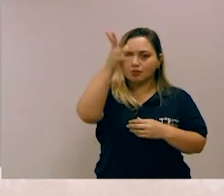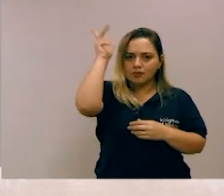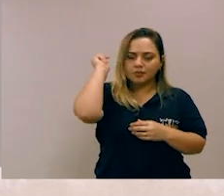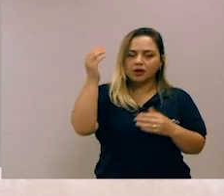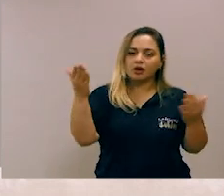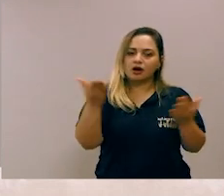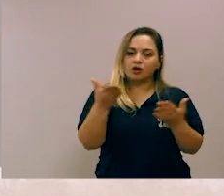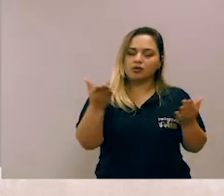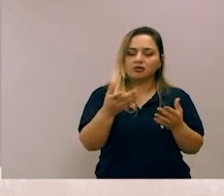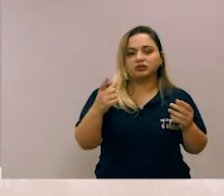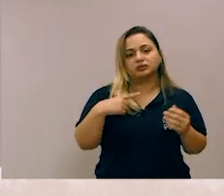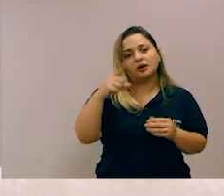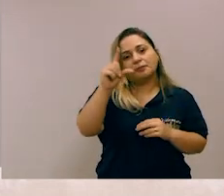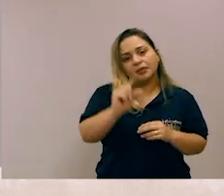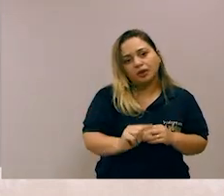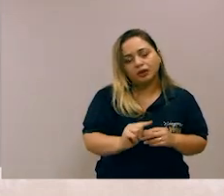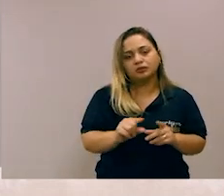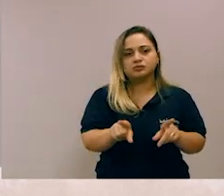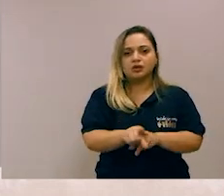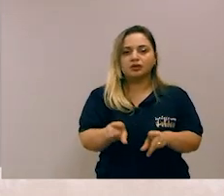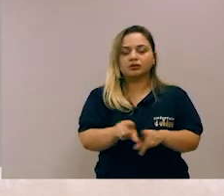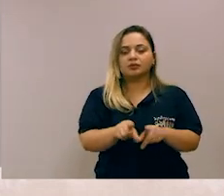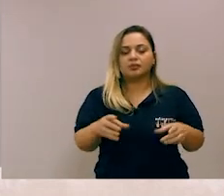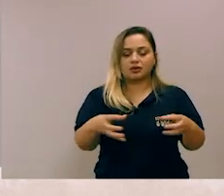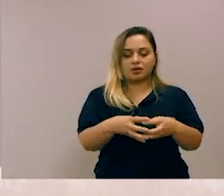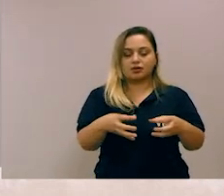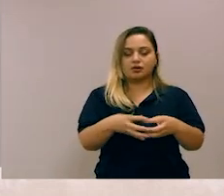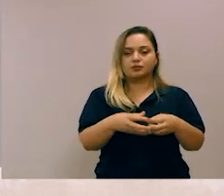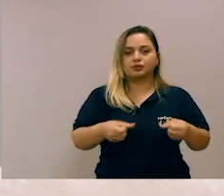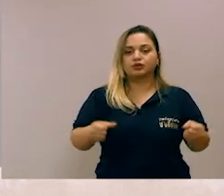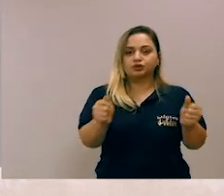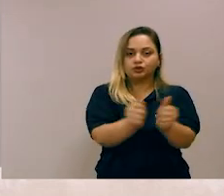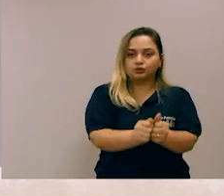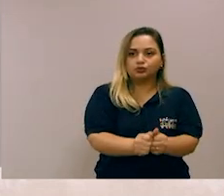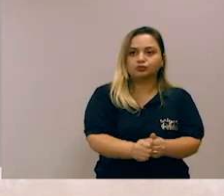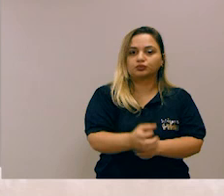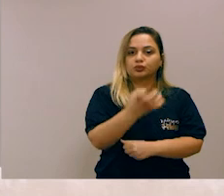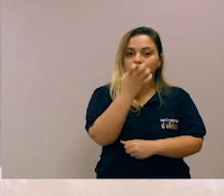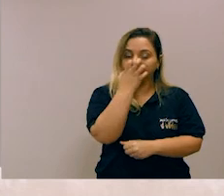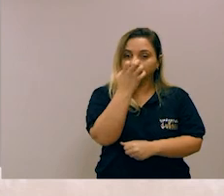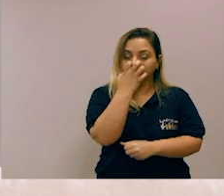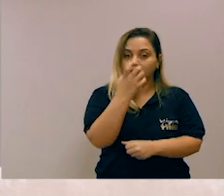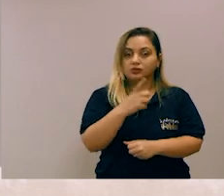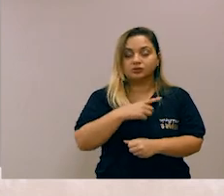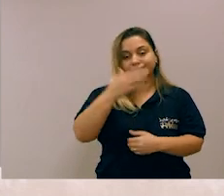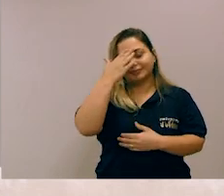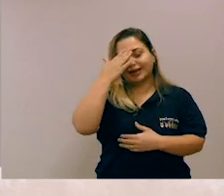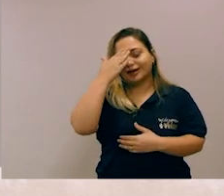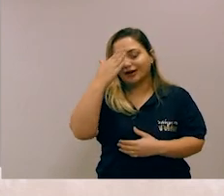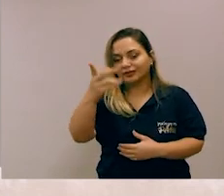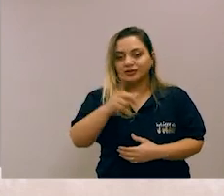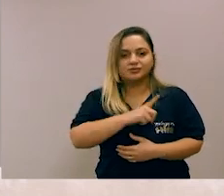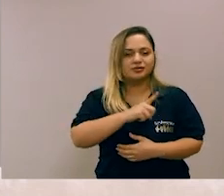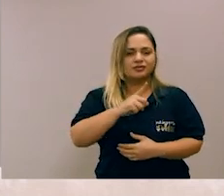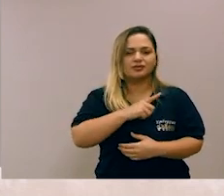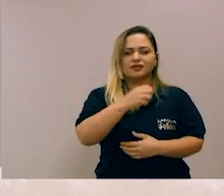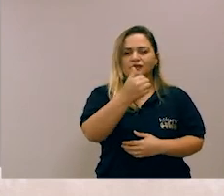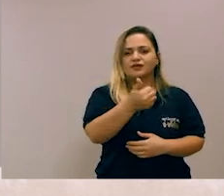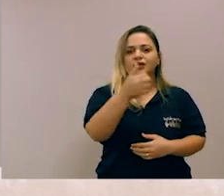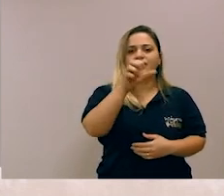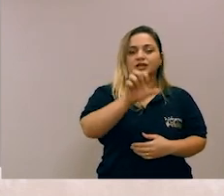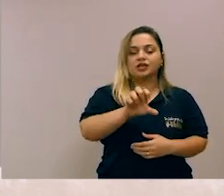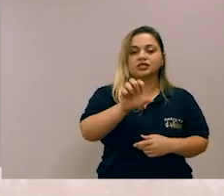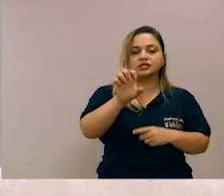We started using search dogs, and then we started searching for victims on foot. And